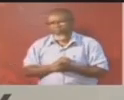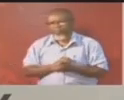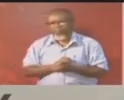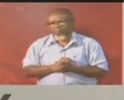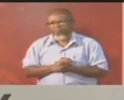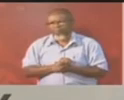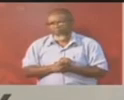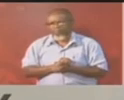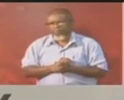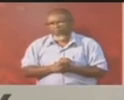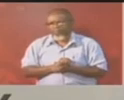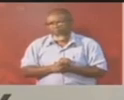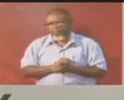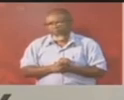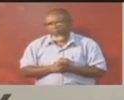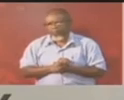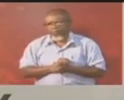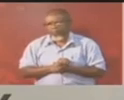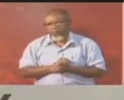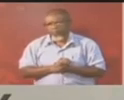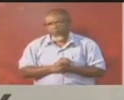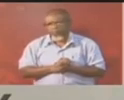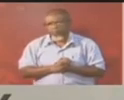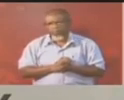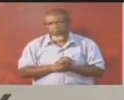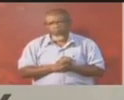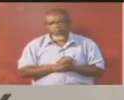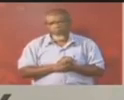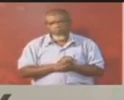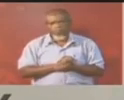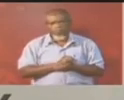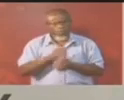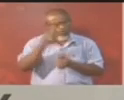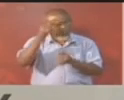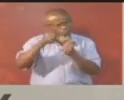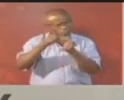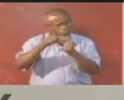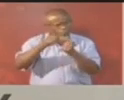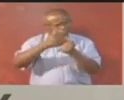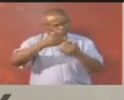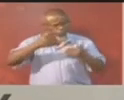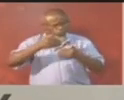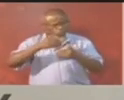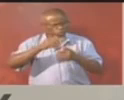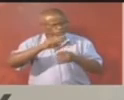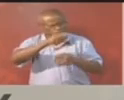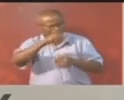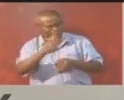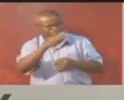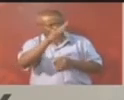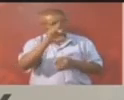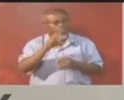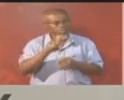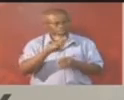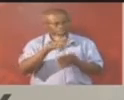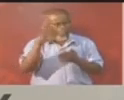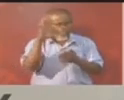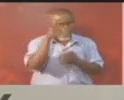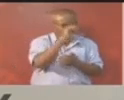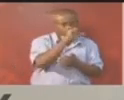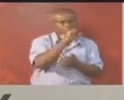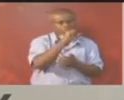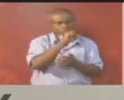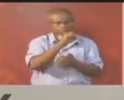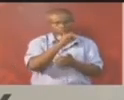the question from Ms. Boucher, so I'm going to backtrack to that as well. Apologies. The background information